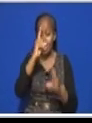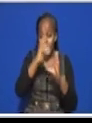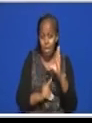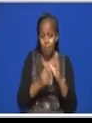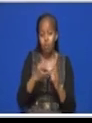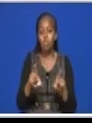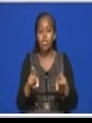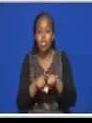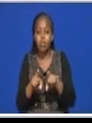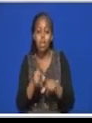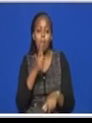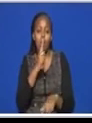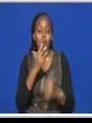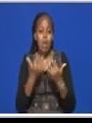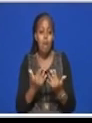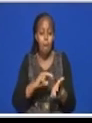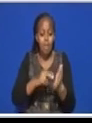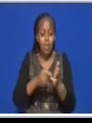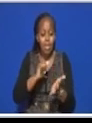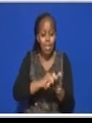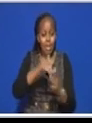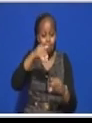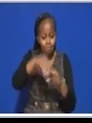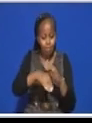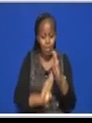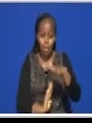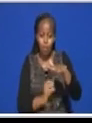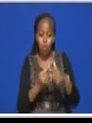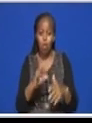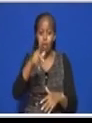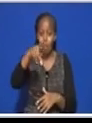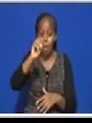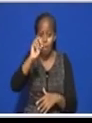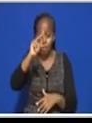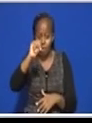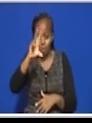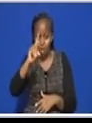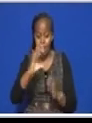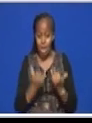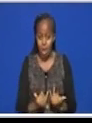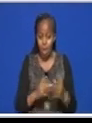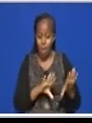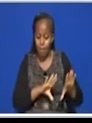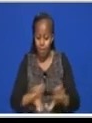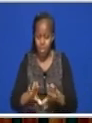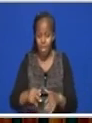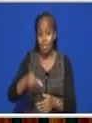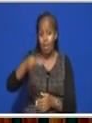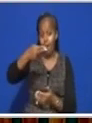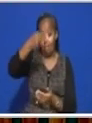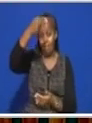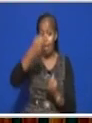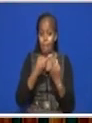the very deep part of the pond, at the bottom of the pond, the pressure there is high. As the bubble comes to the surface, the